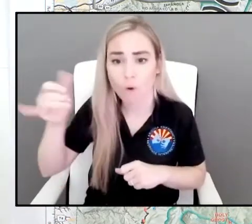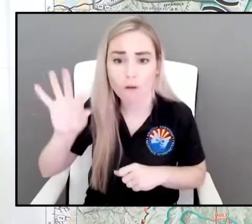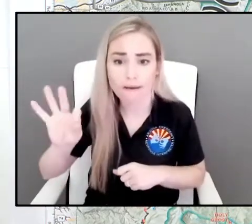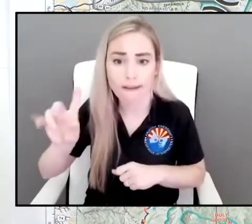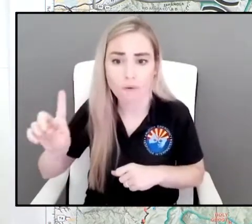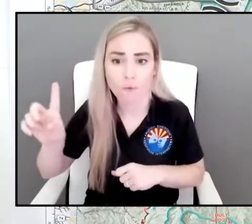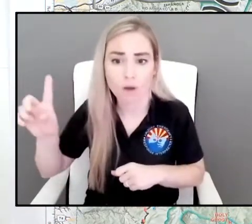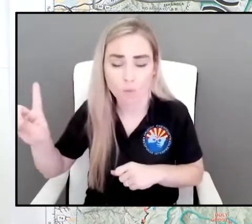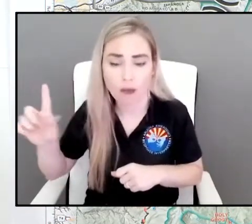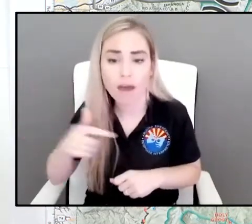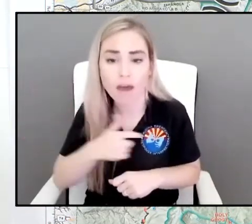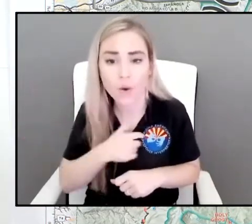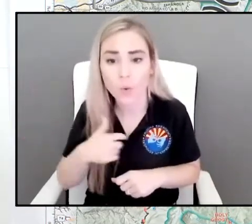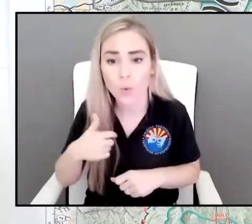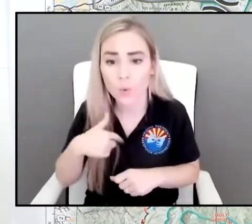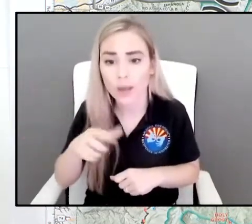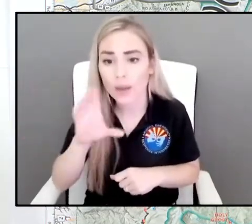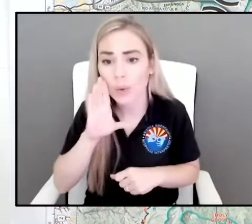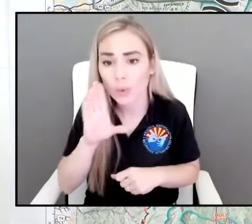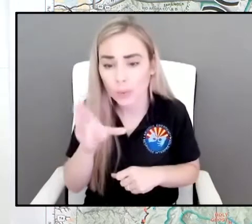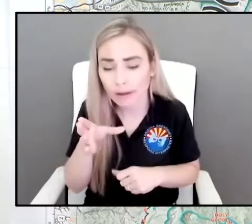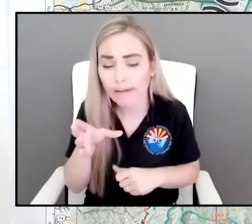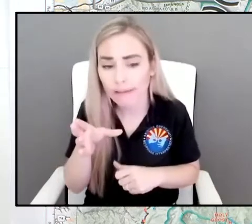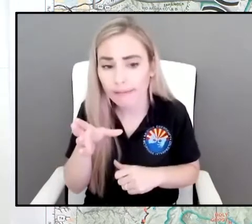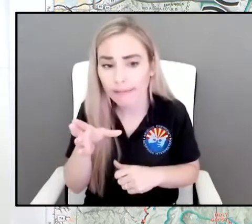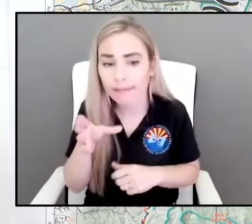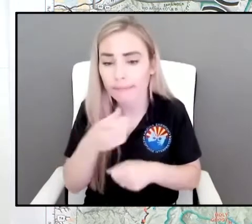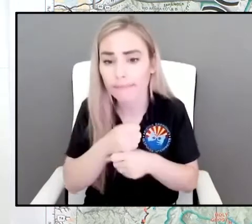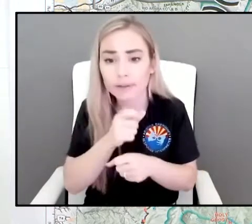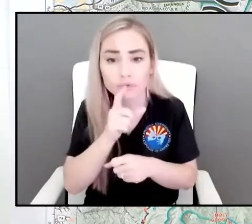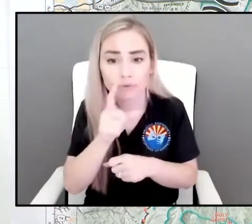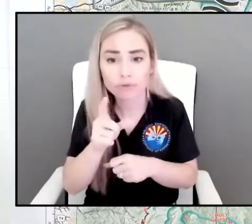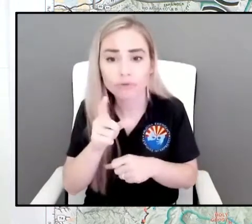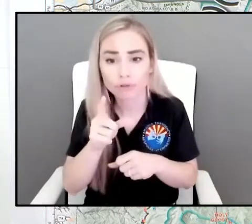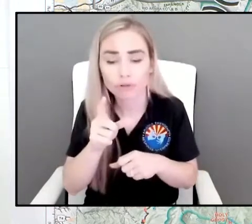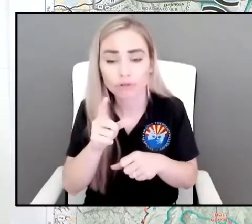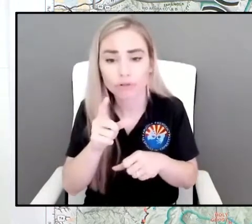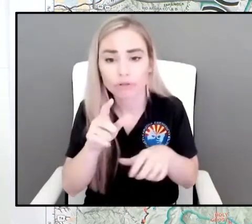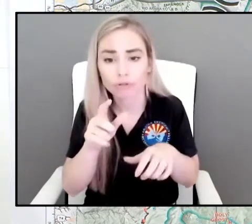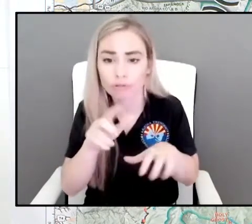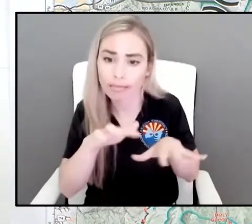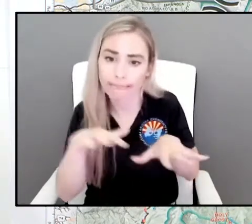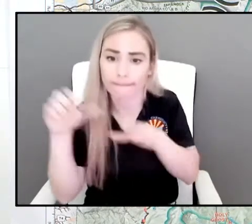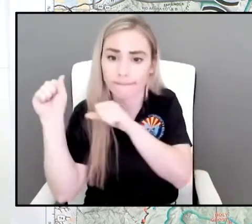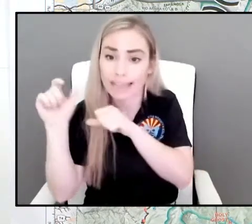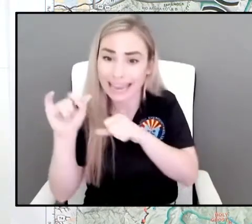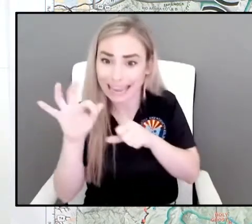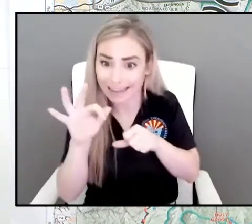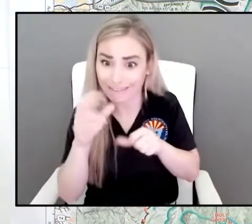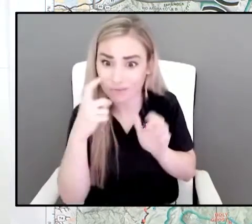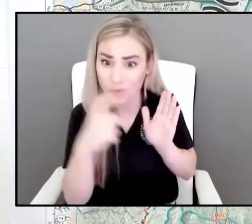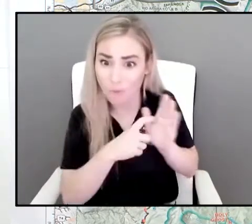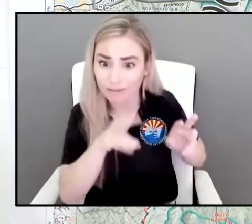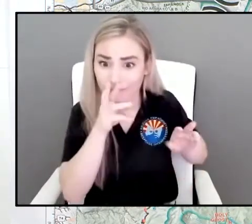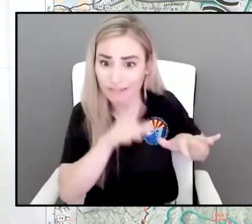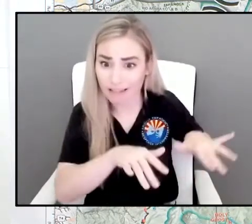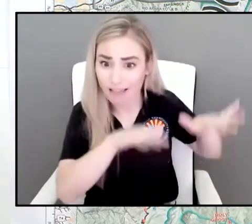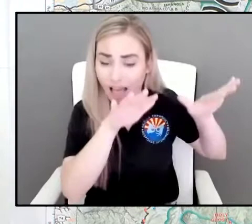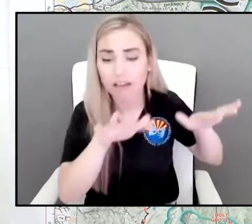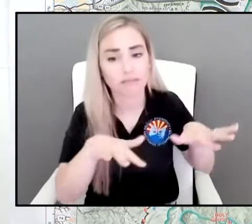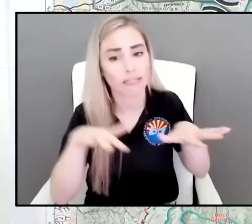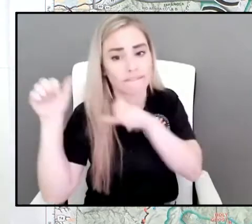we'll be and make sure and evacuate if you're on a flood area or stick to higher